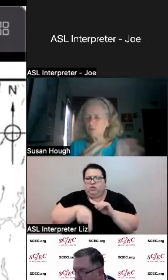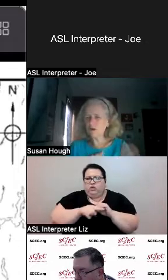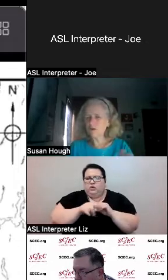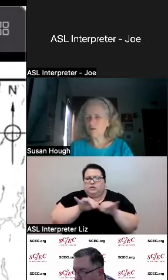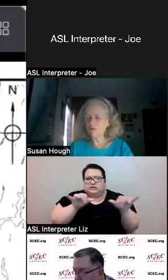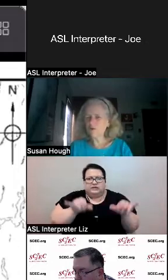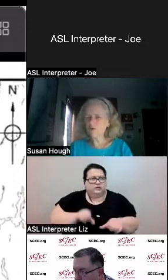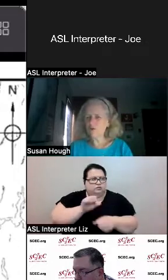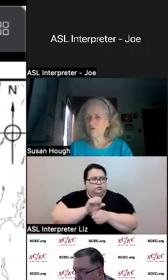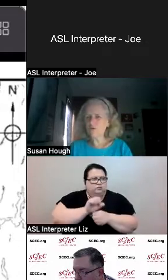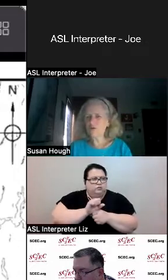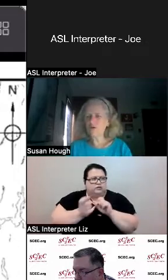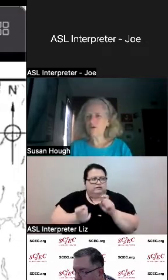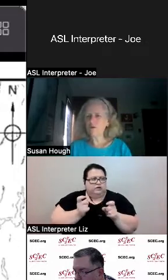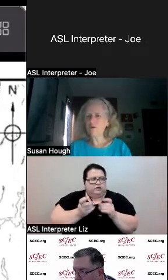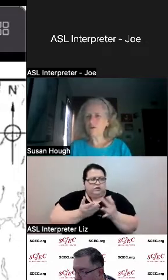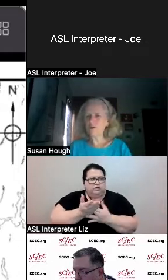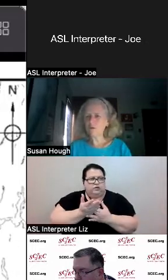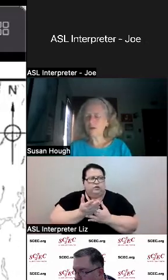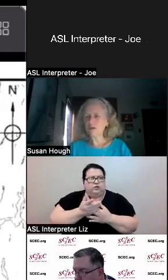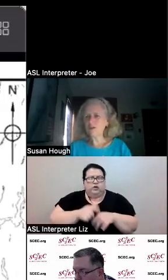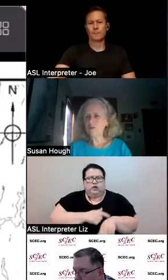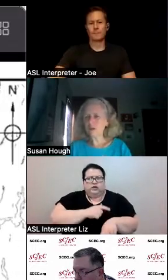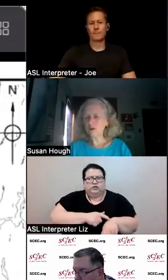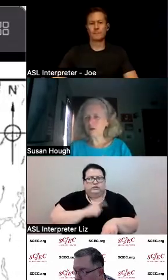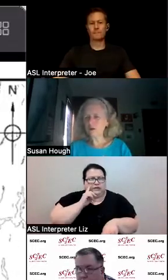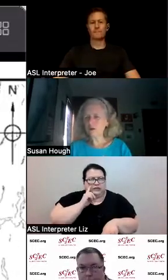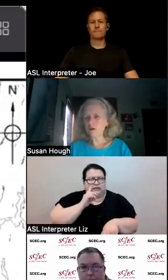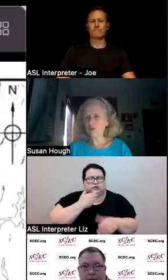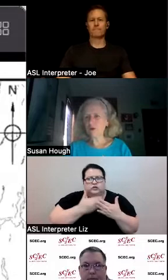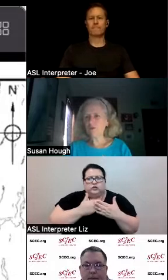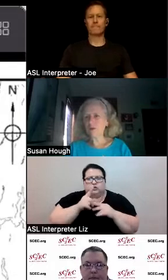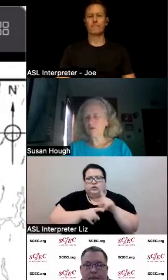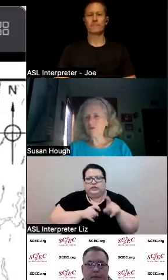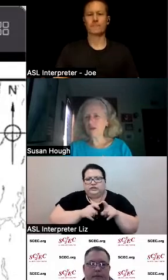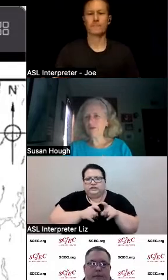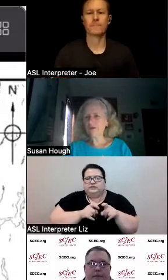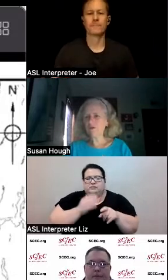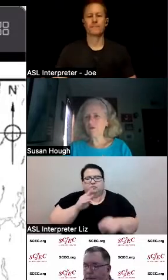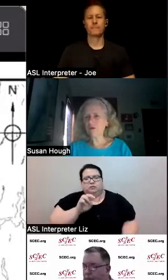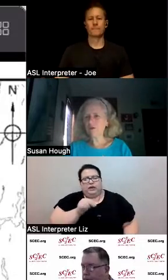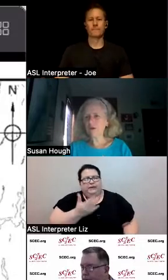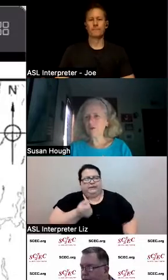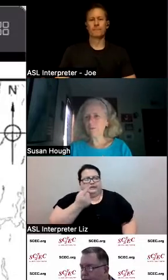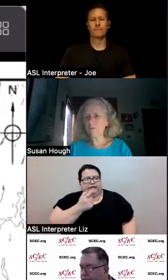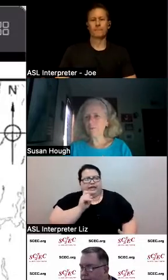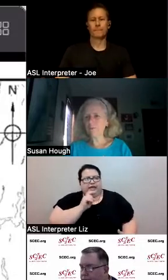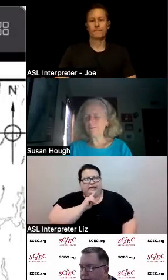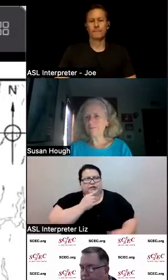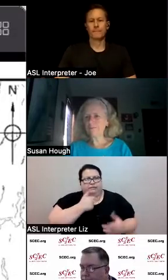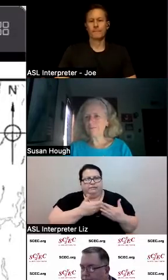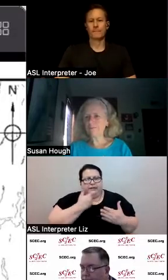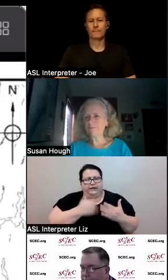systems work and evolve over the long term, I think, is a really good question. Brian may understand the answer better than I do.